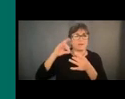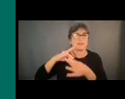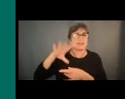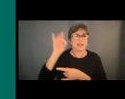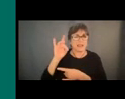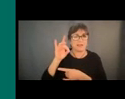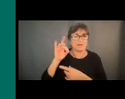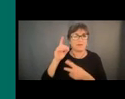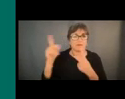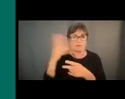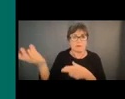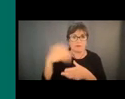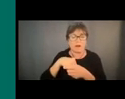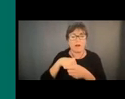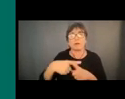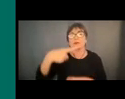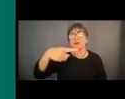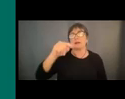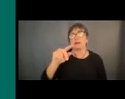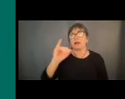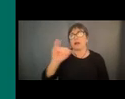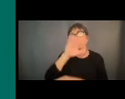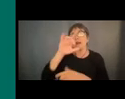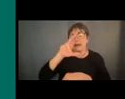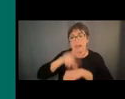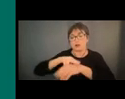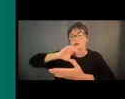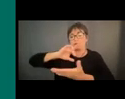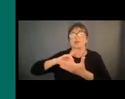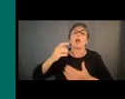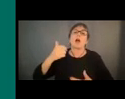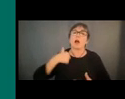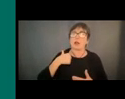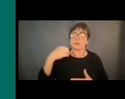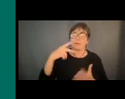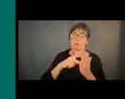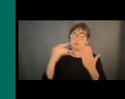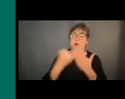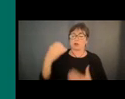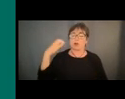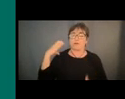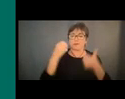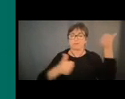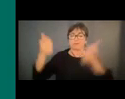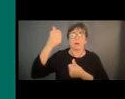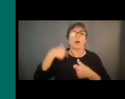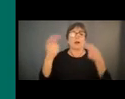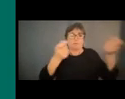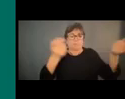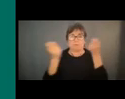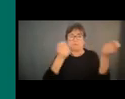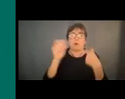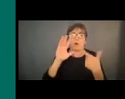for the PTI National Center. I'm the project officer for that. So I basically am managing all the